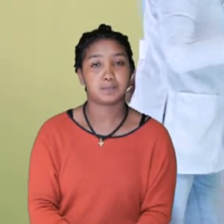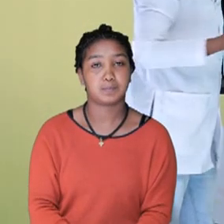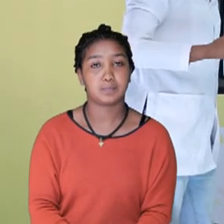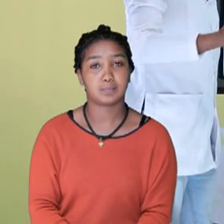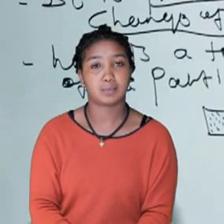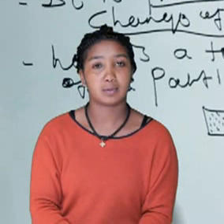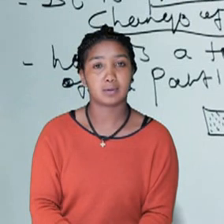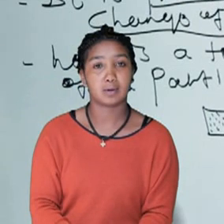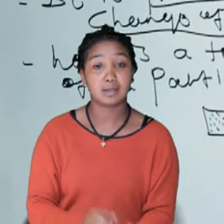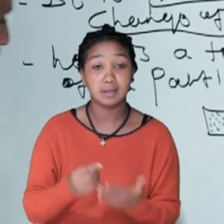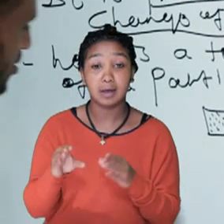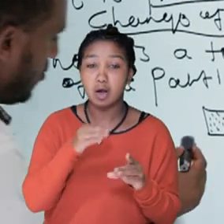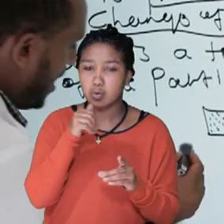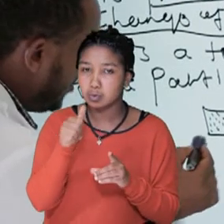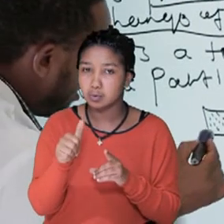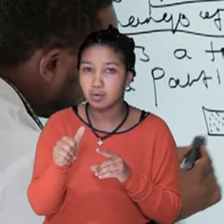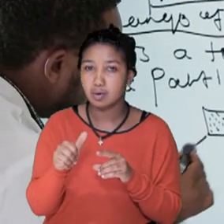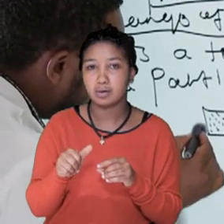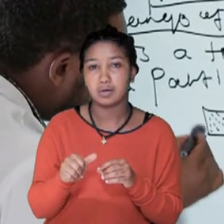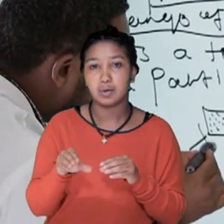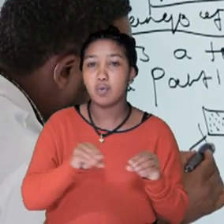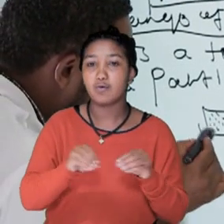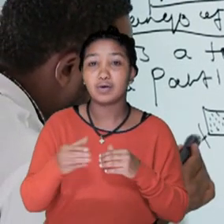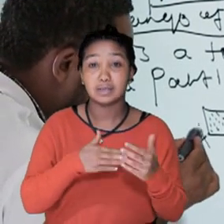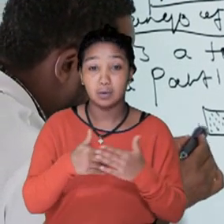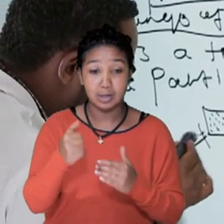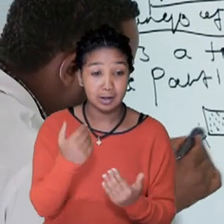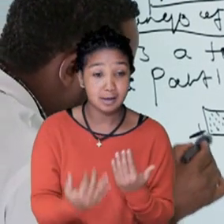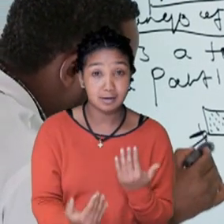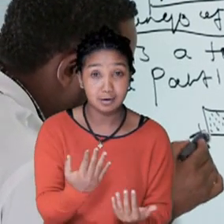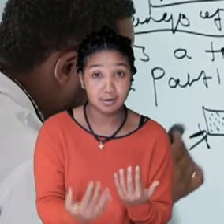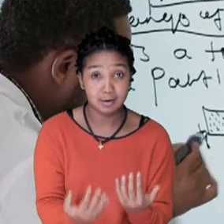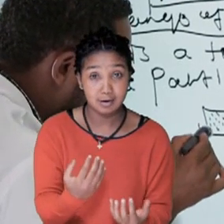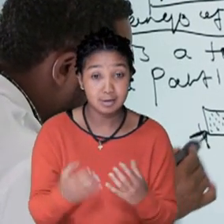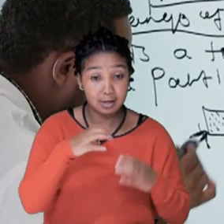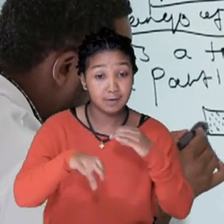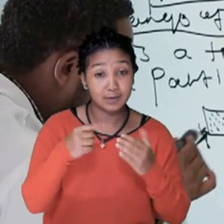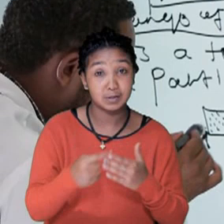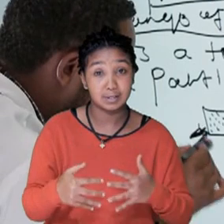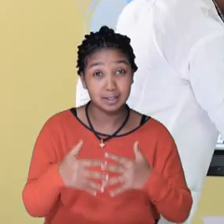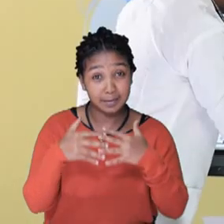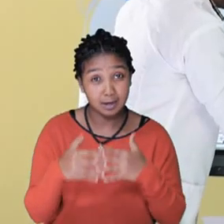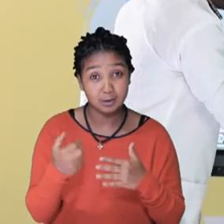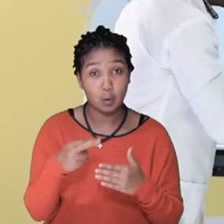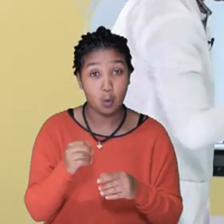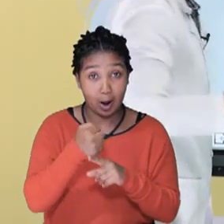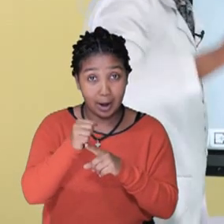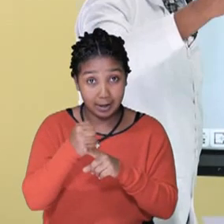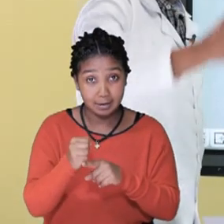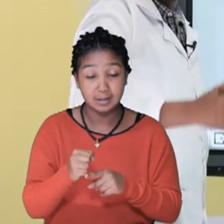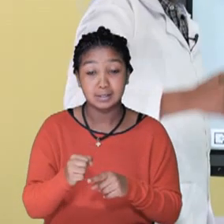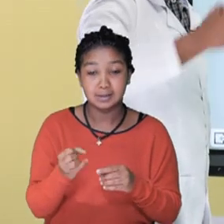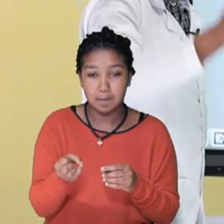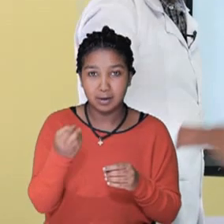They cannot move easily. When we heated this particle, this substance or iron, the